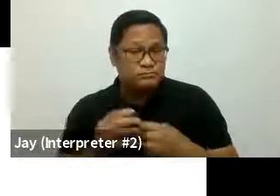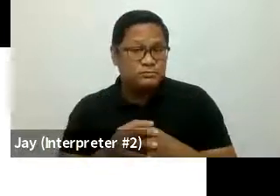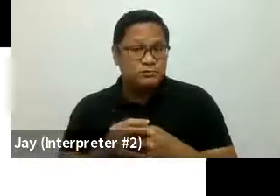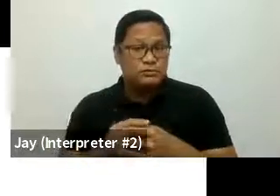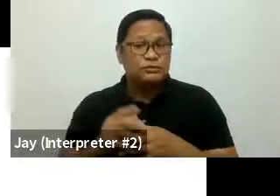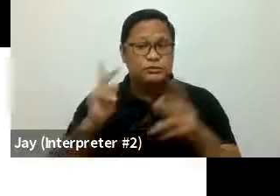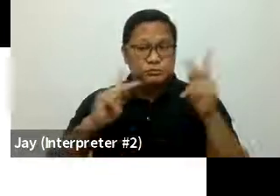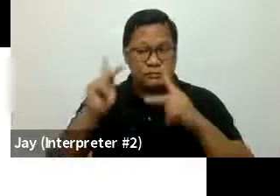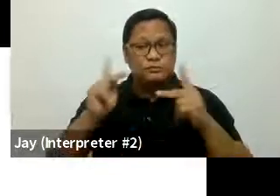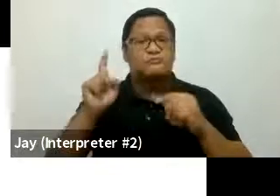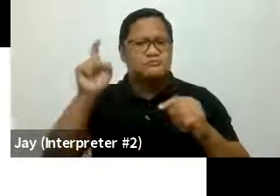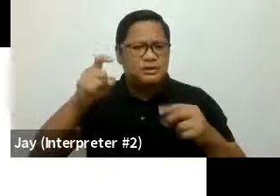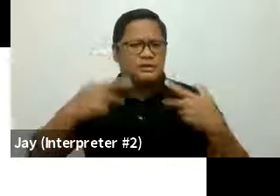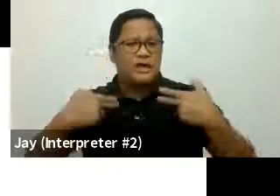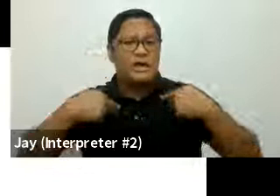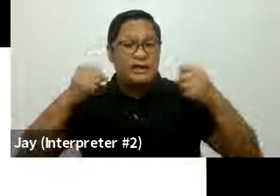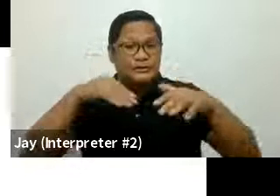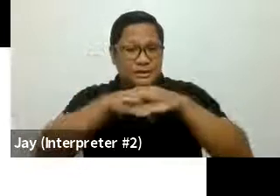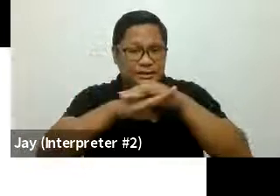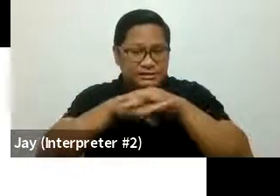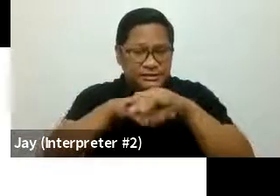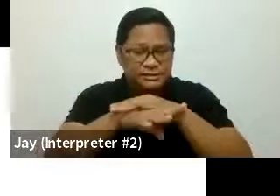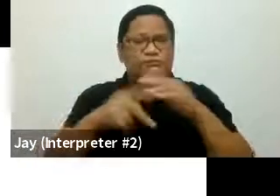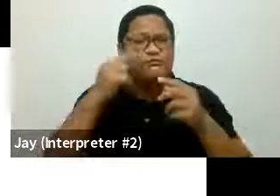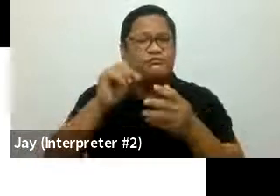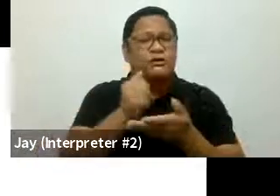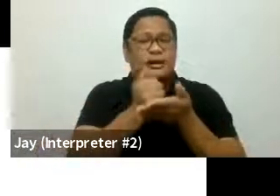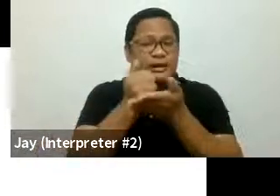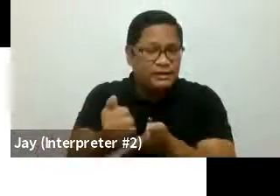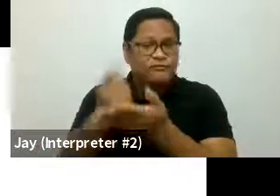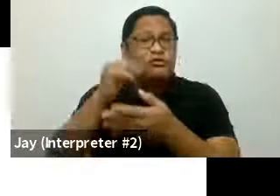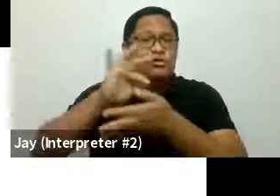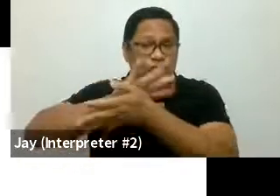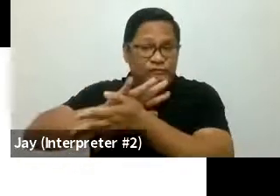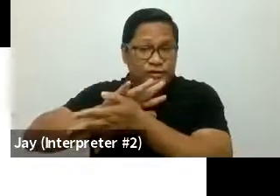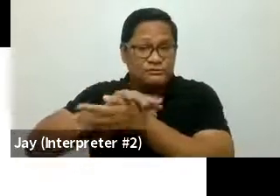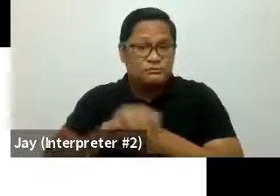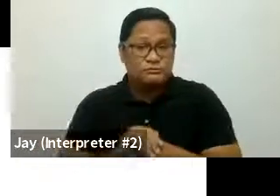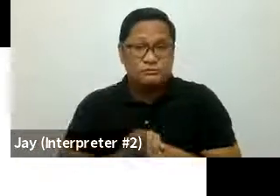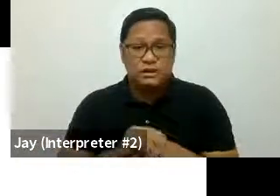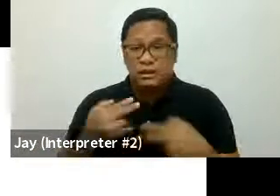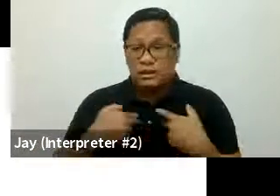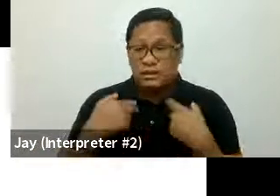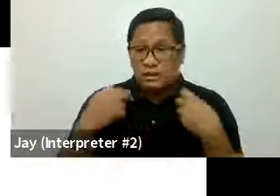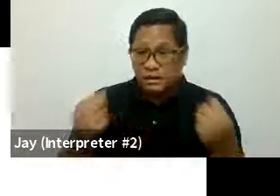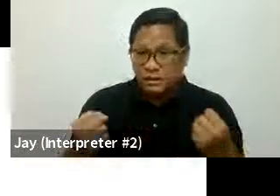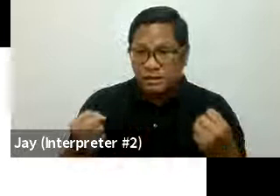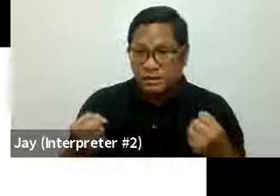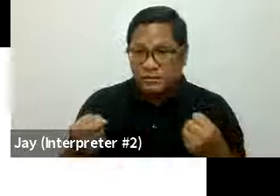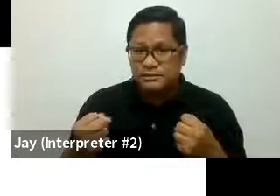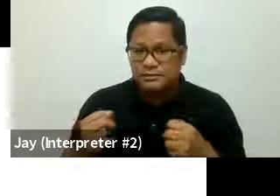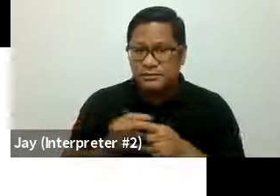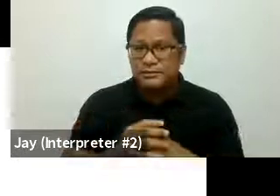have access to what is now deemed as the key interventions for COVID-19, well, the health system interventions, which is testing,